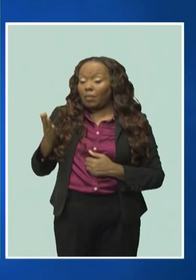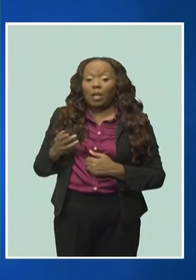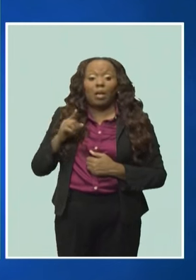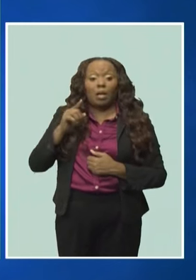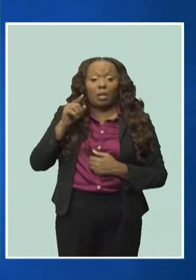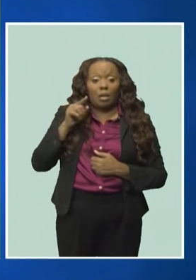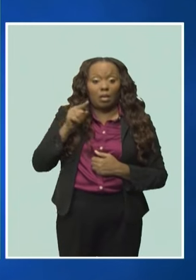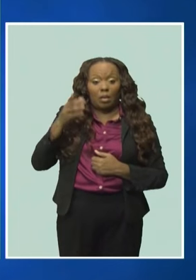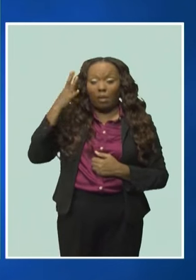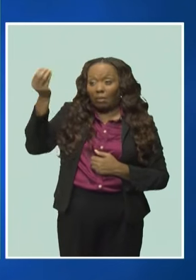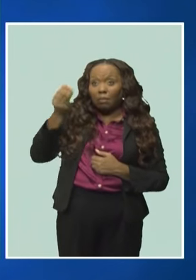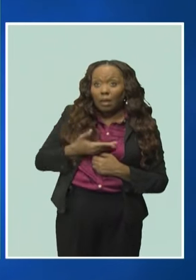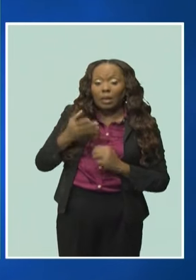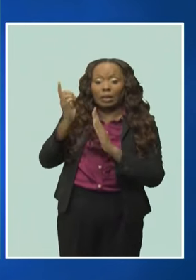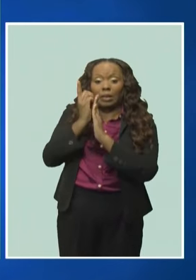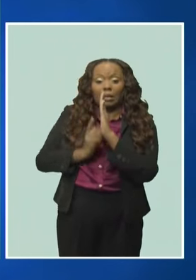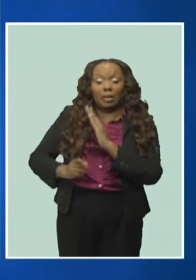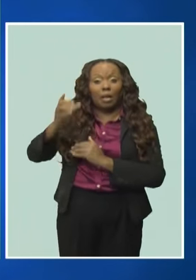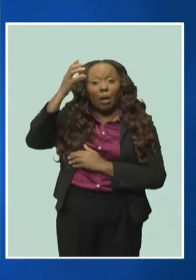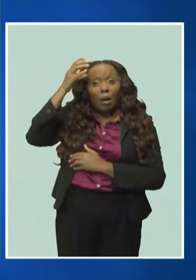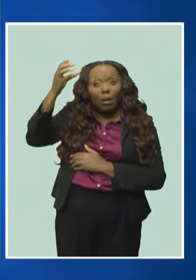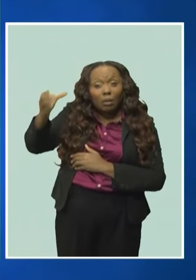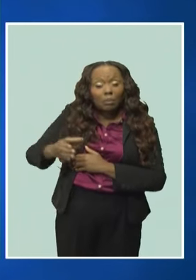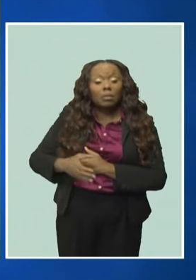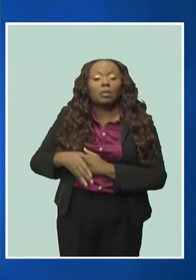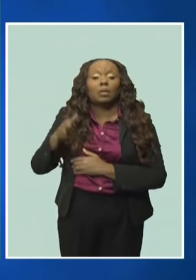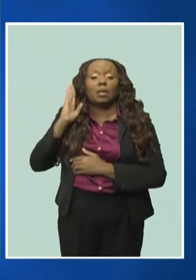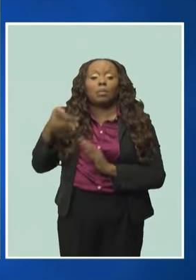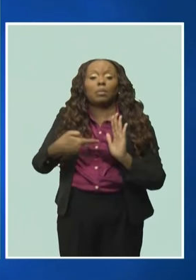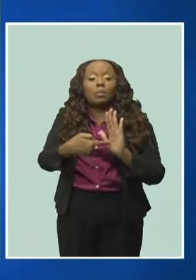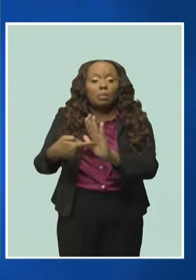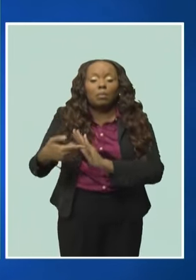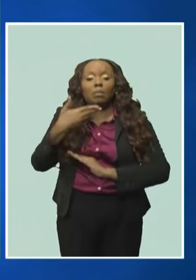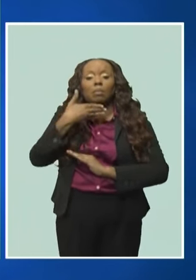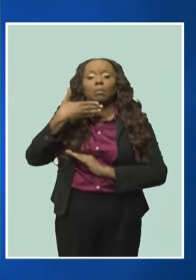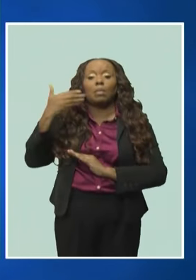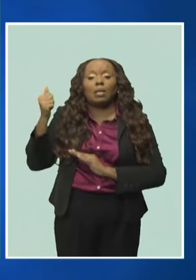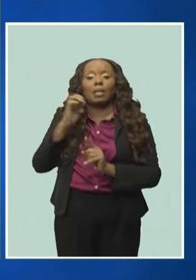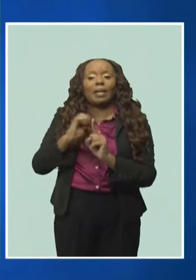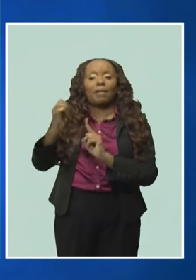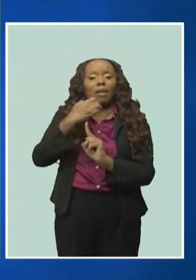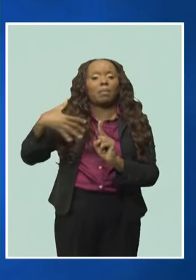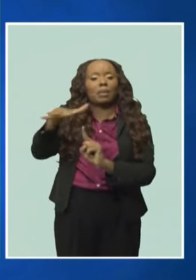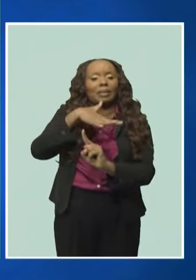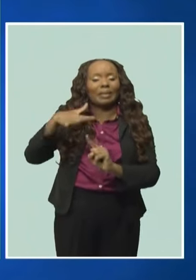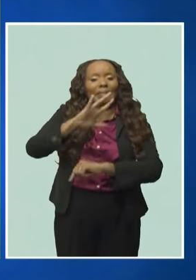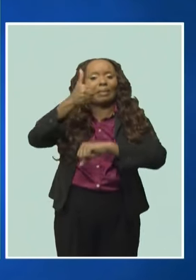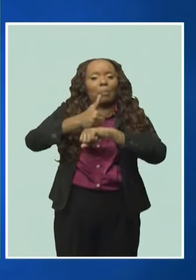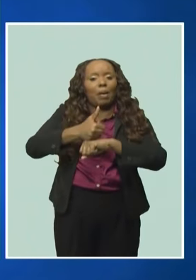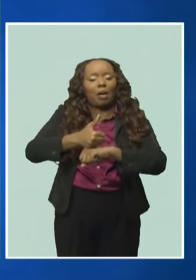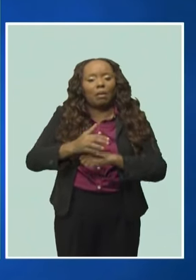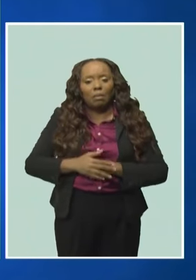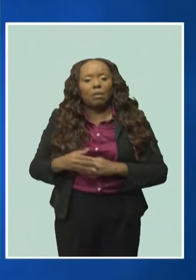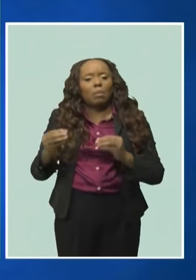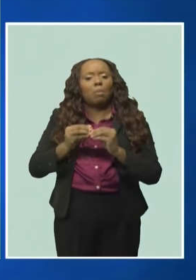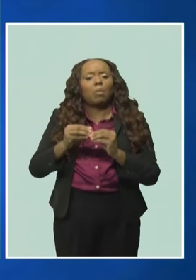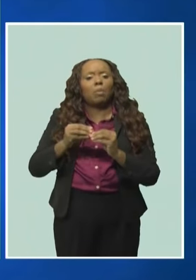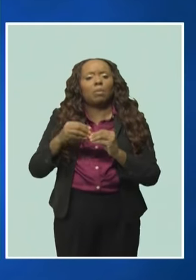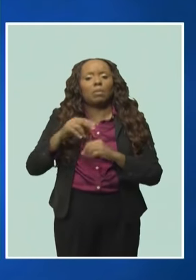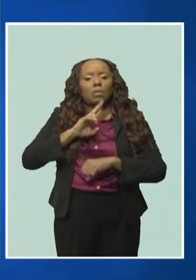design concepts that feature better environmental performance, allowing for more